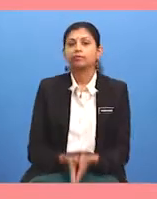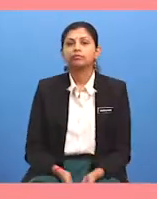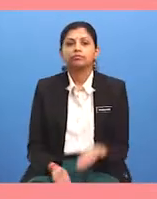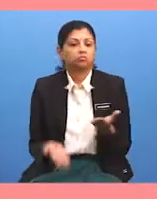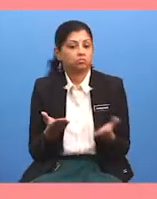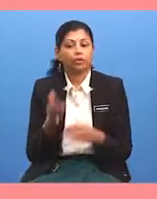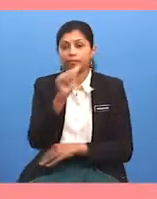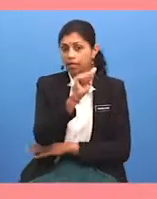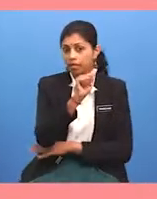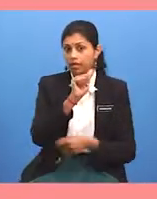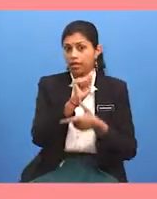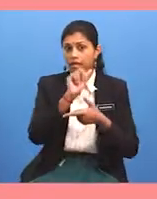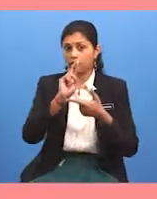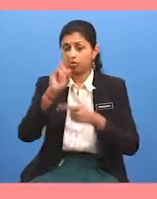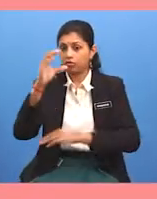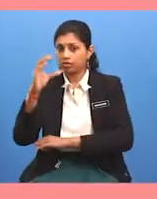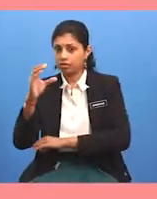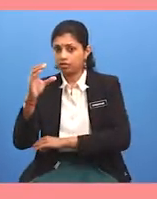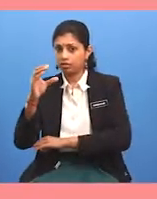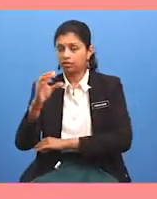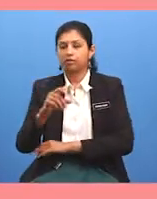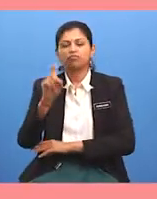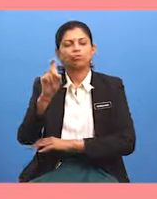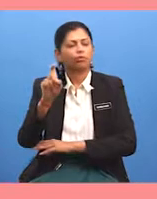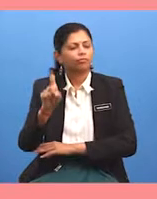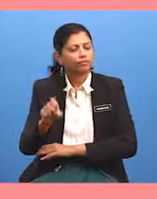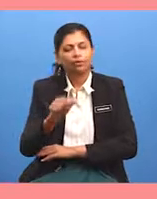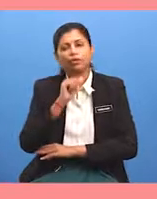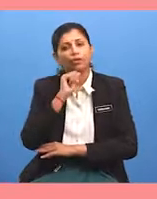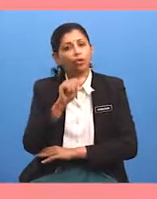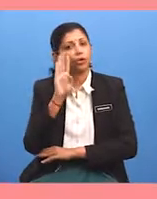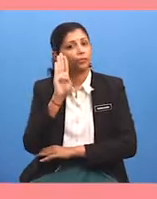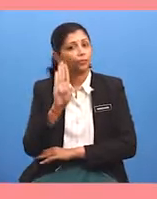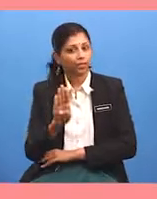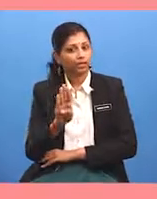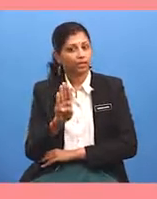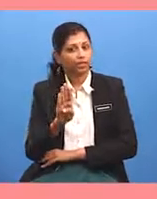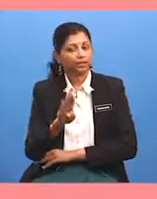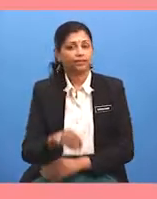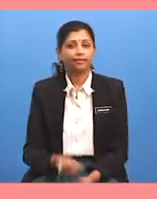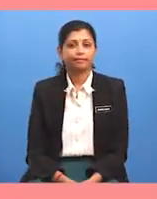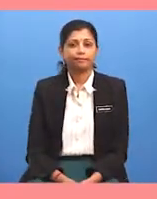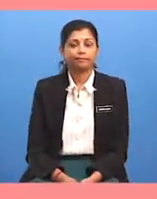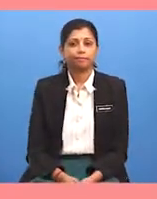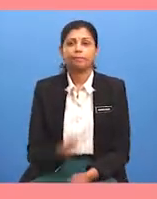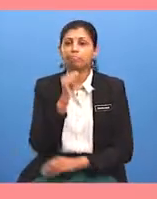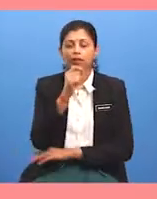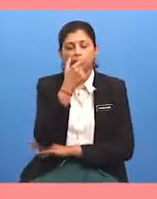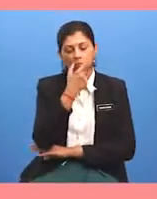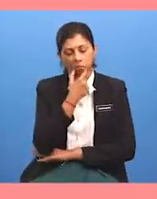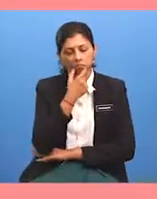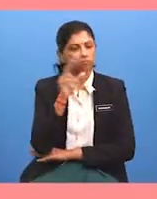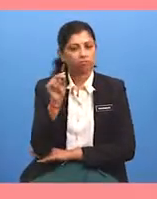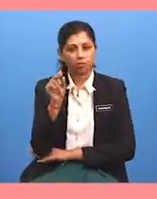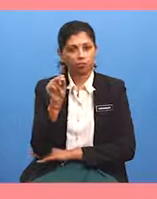A or C. It's definitely not B. So we can eliminate B.